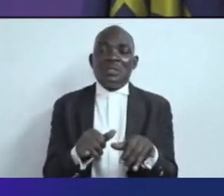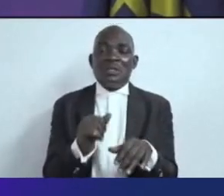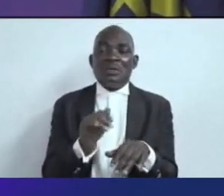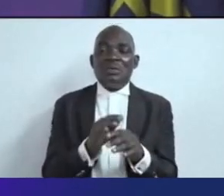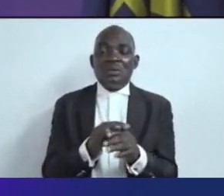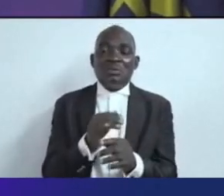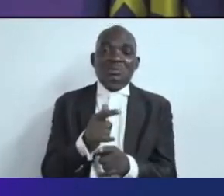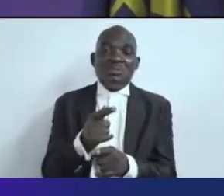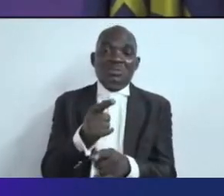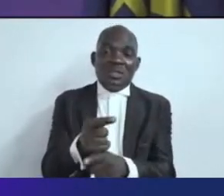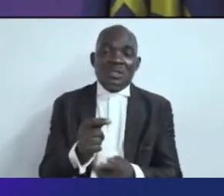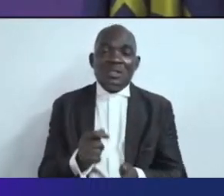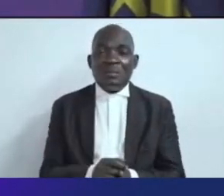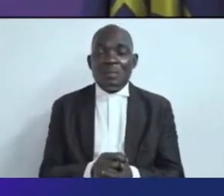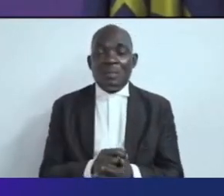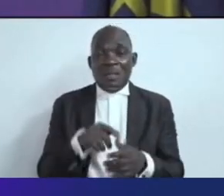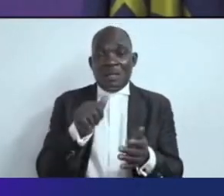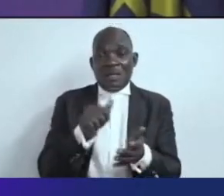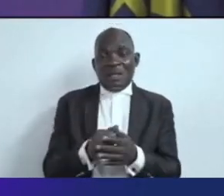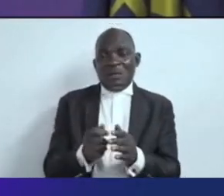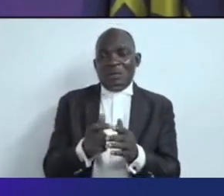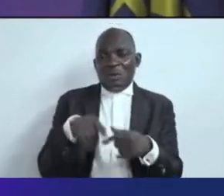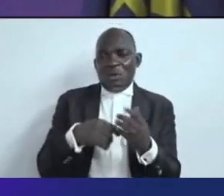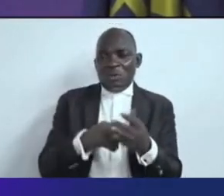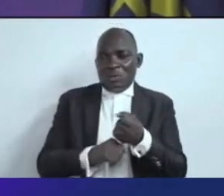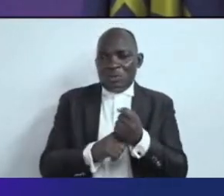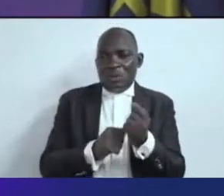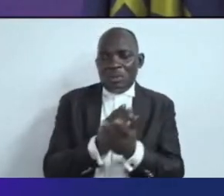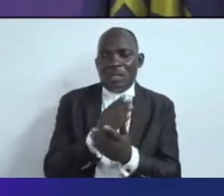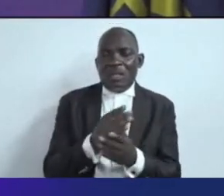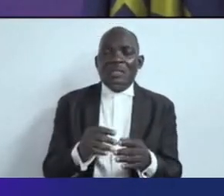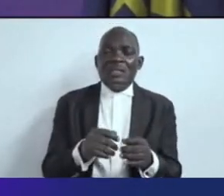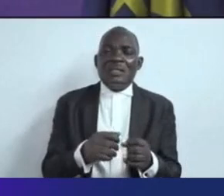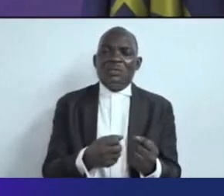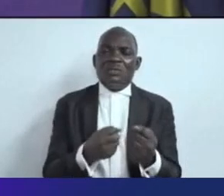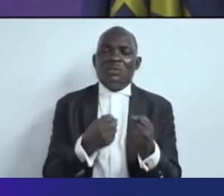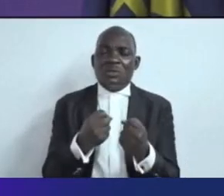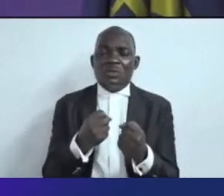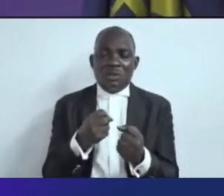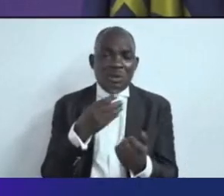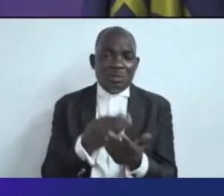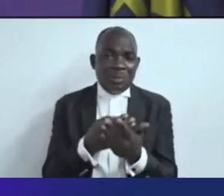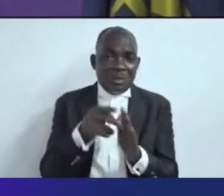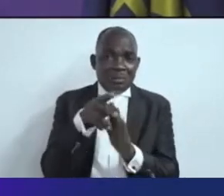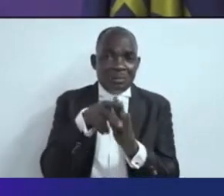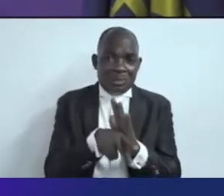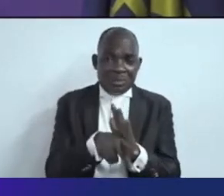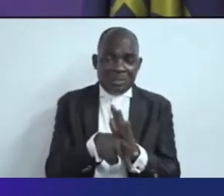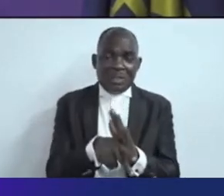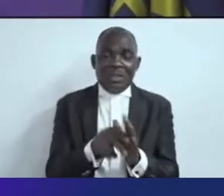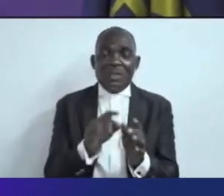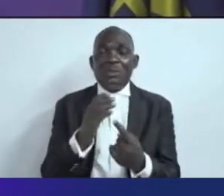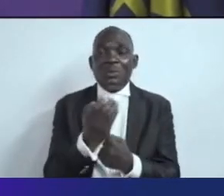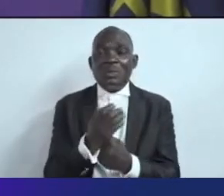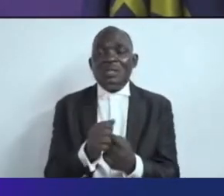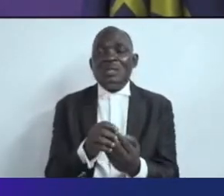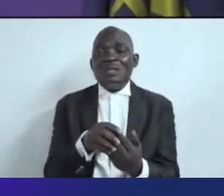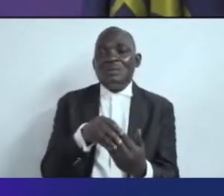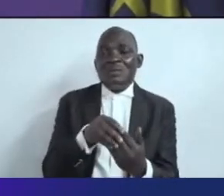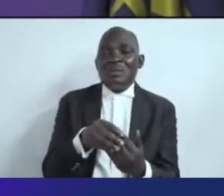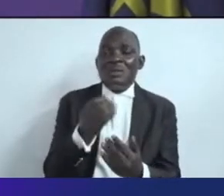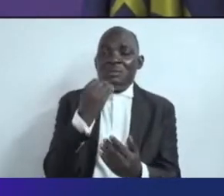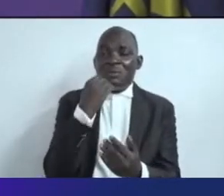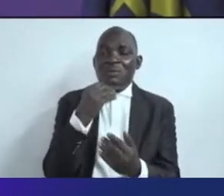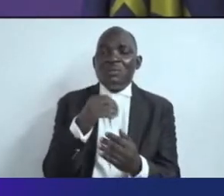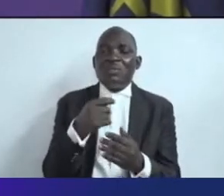track. This was largely supported by the still tight monetary policy stance and easing food